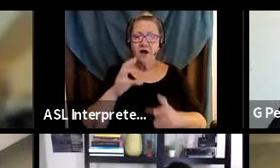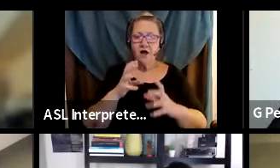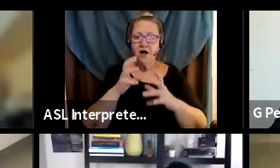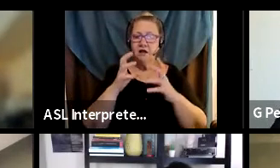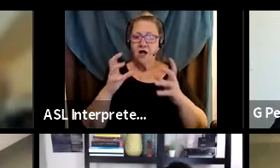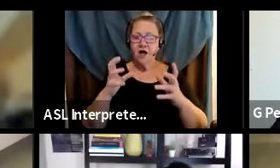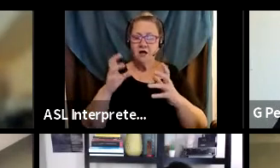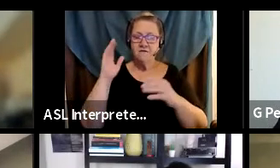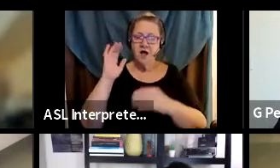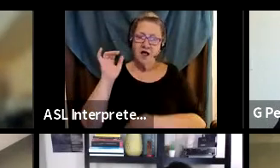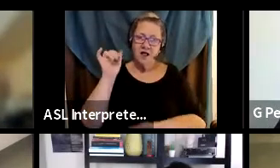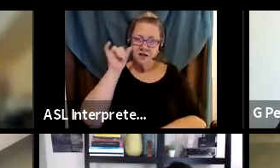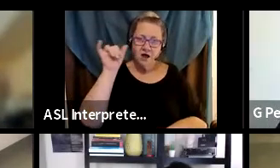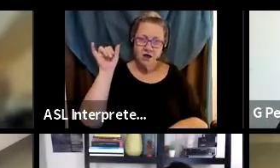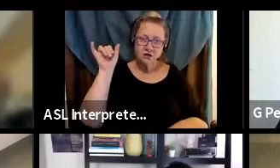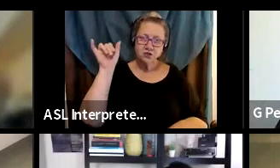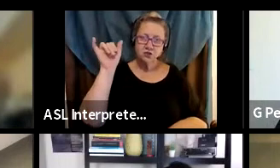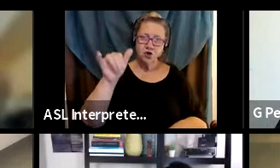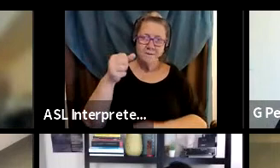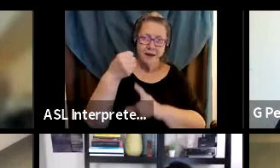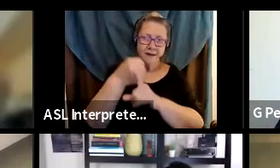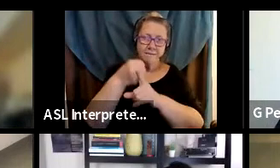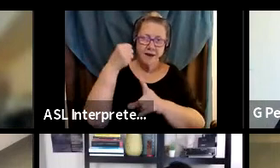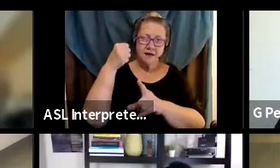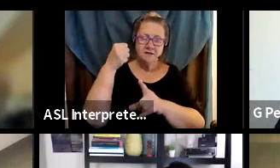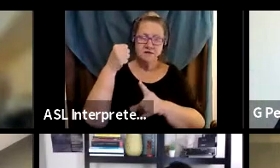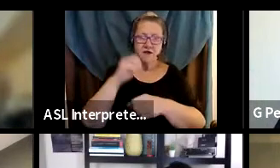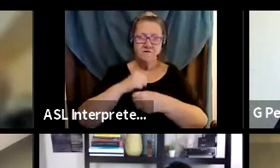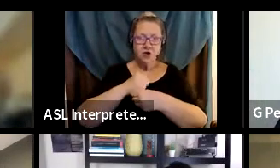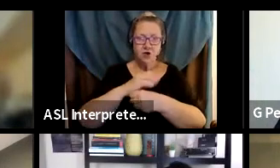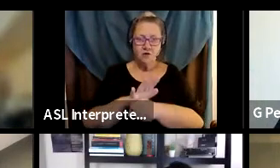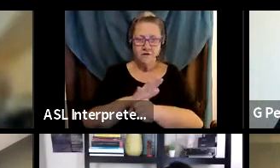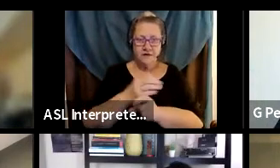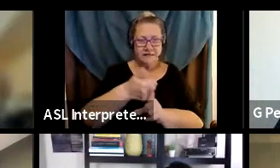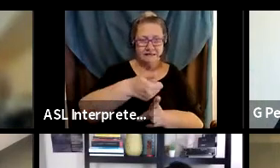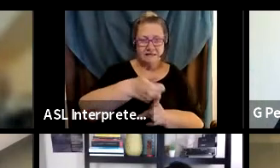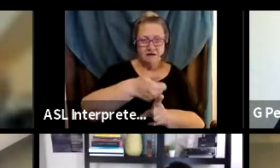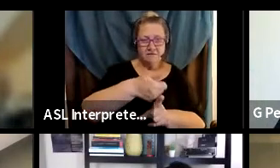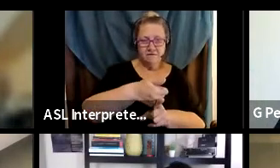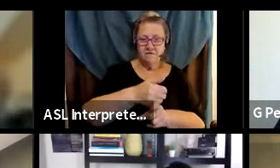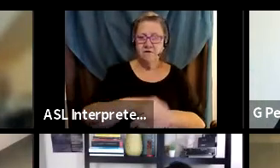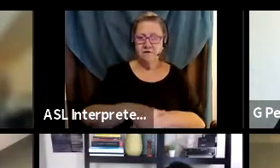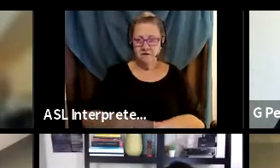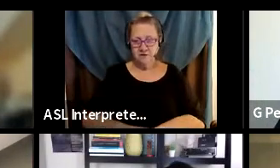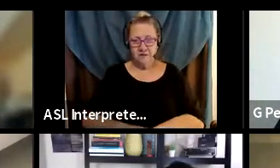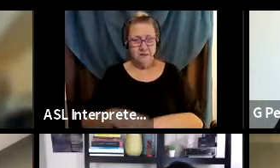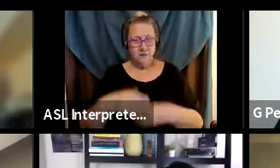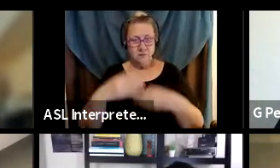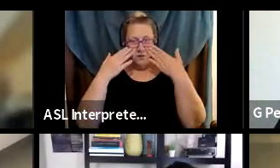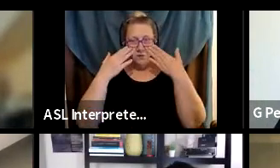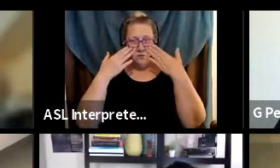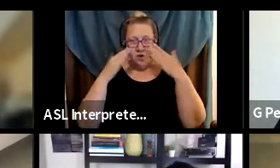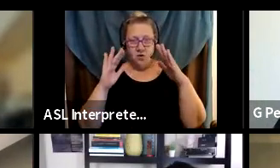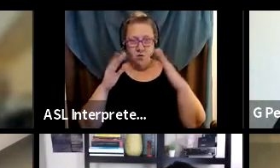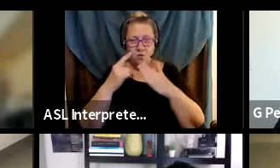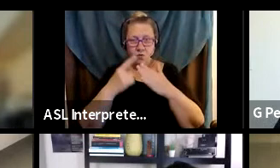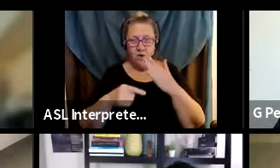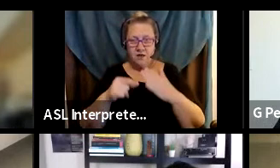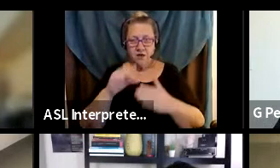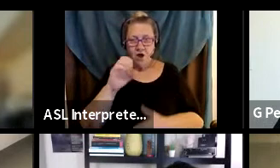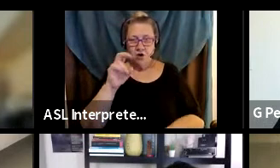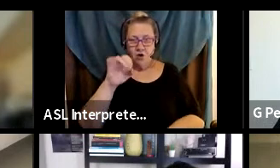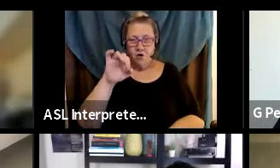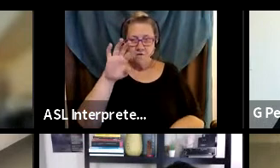itself and kids amongst that as well. And really that's really the unknown to me. And just looking at that ratio again